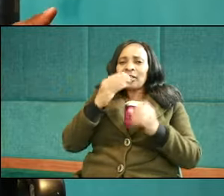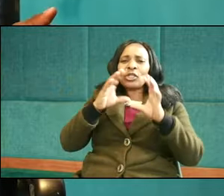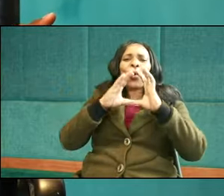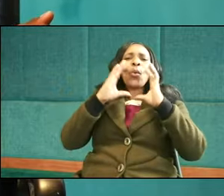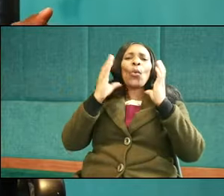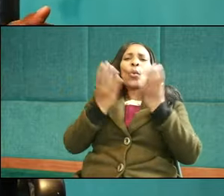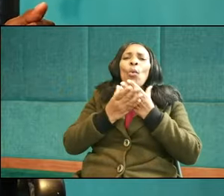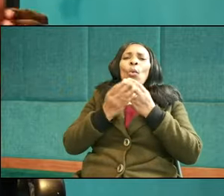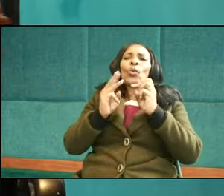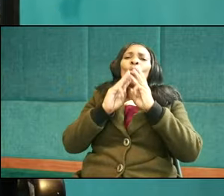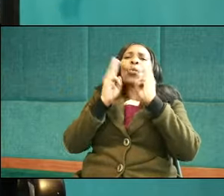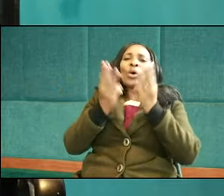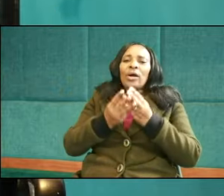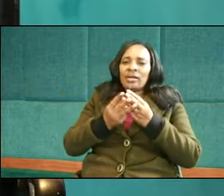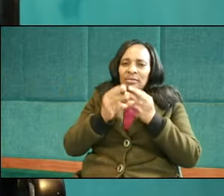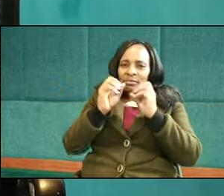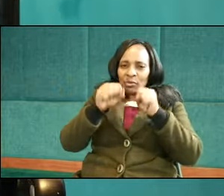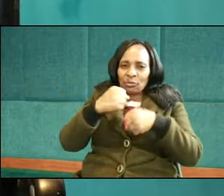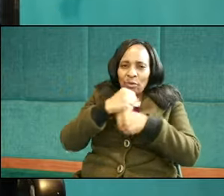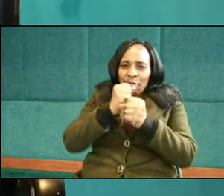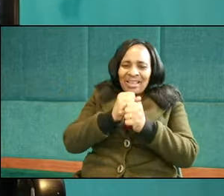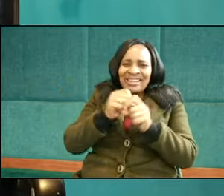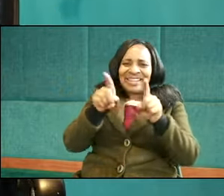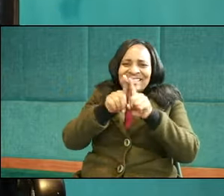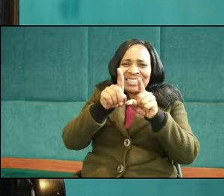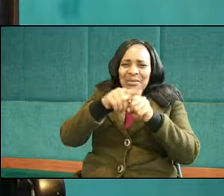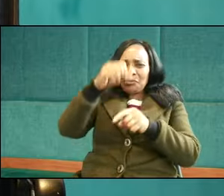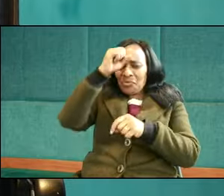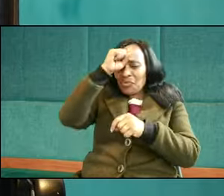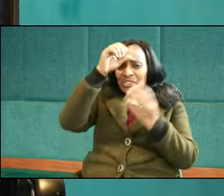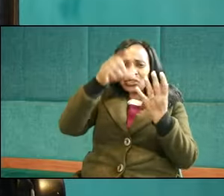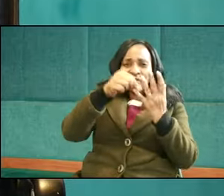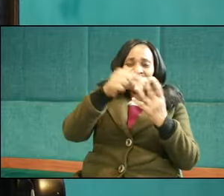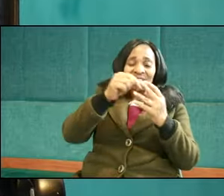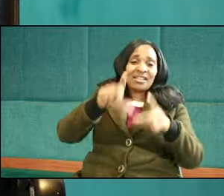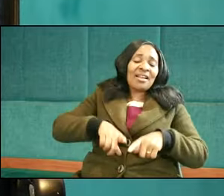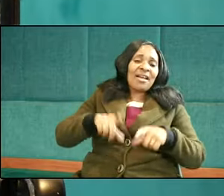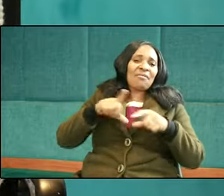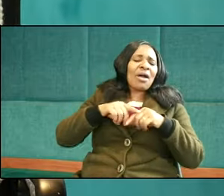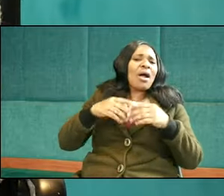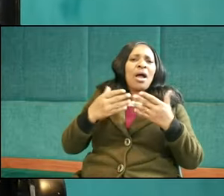whole world could make such foolish choices in life?